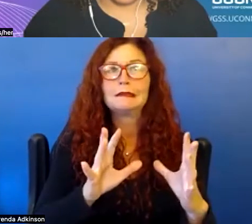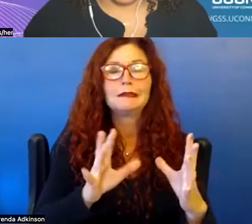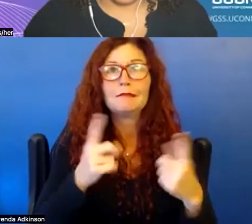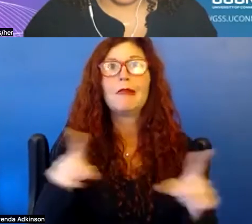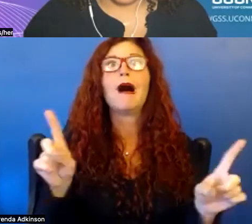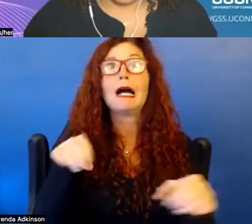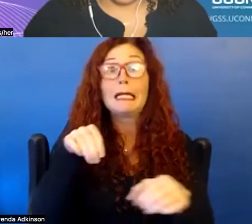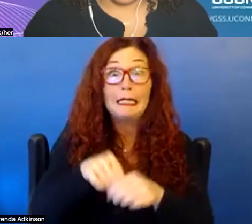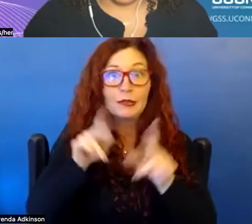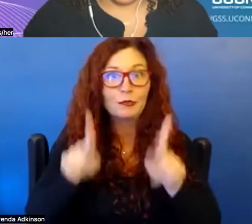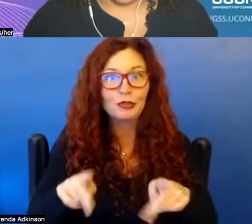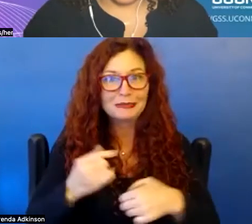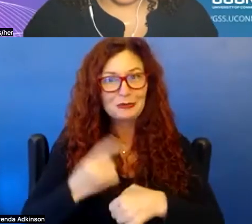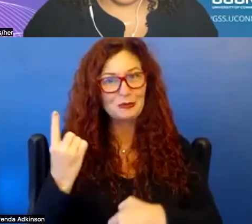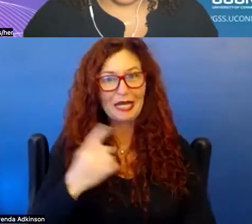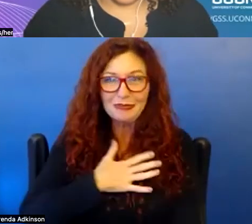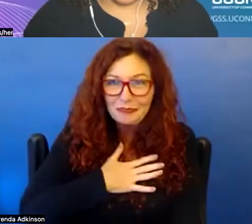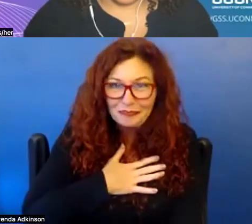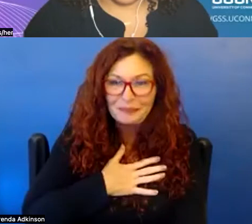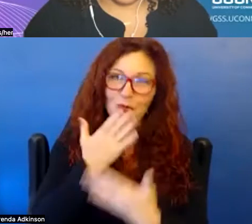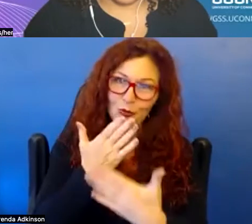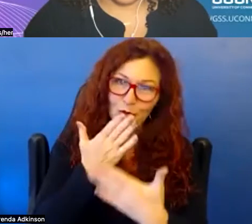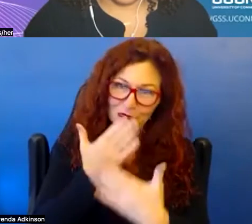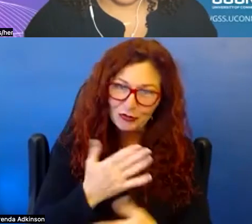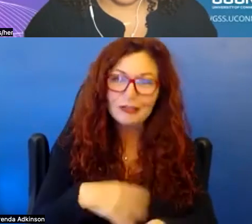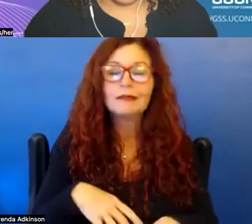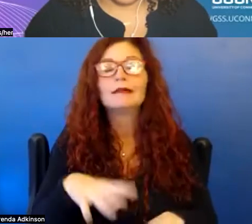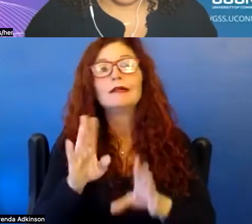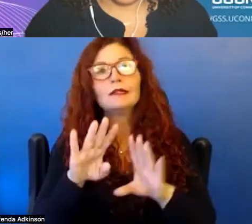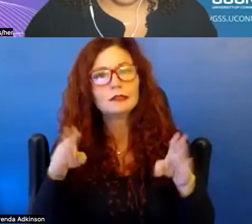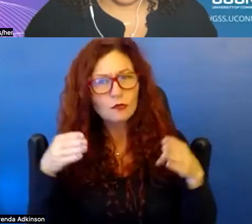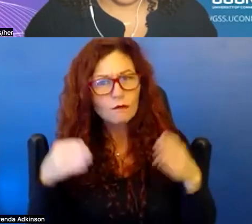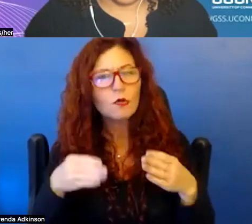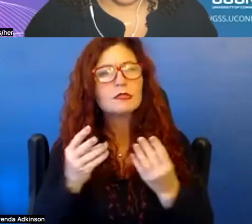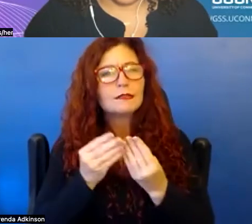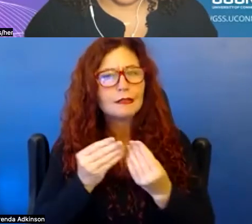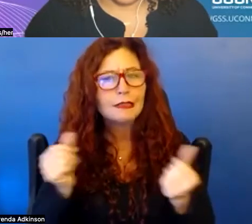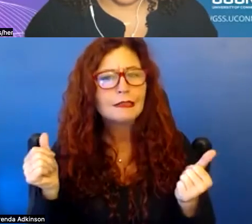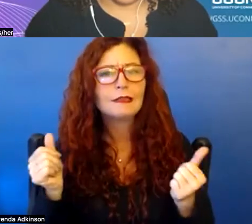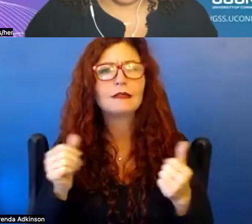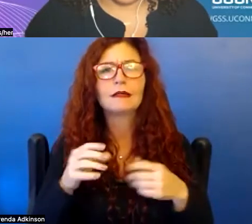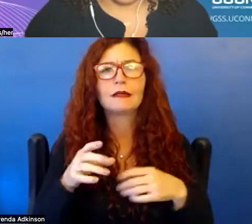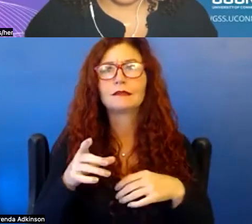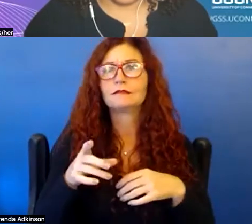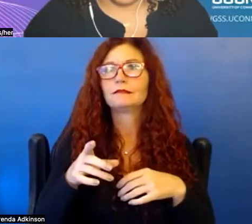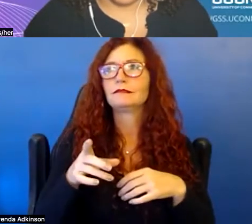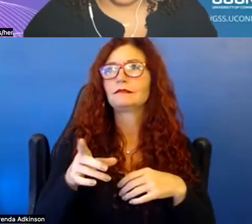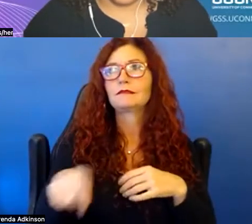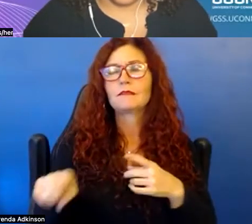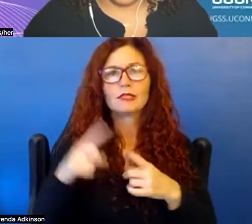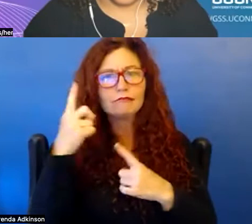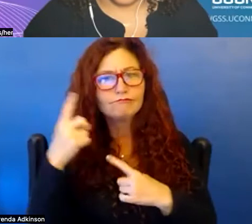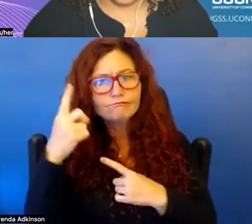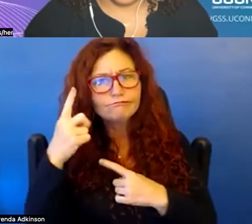for me, it's really focusing on healing and non-carceral accountability, just thinking about the somatic responses